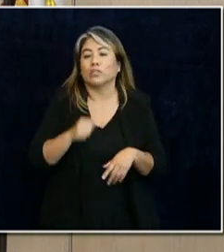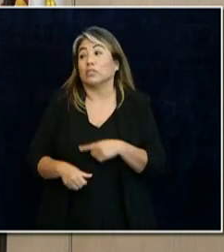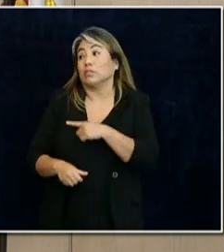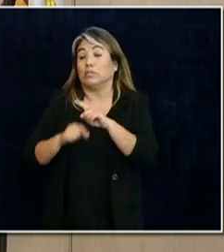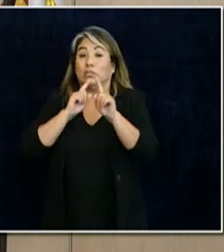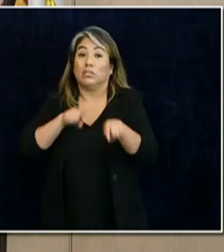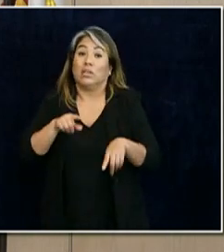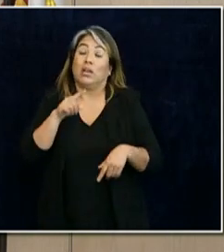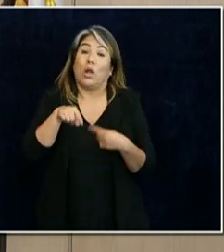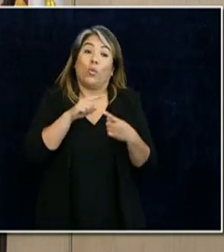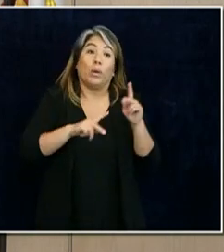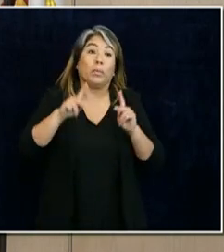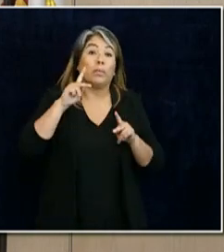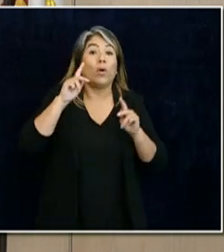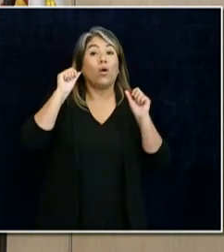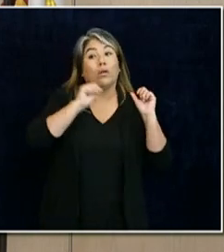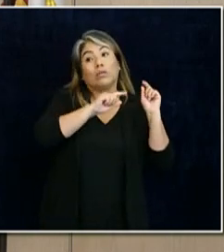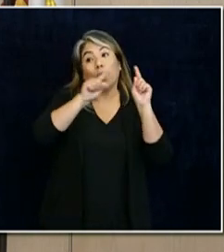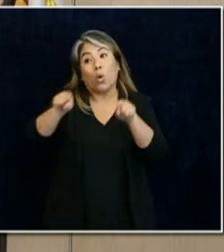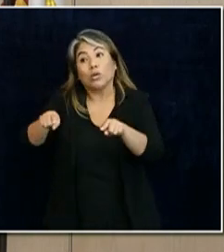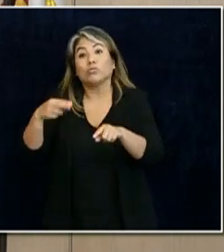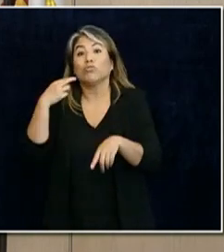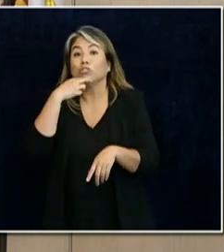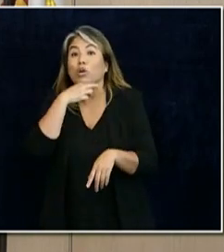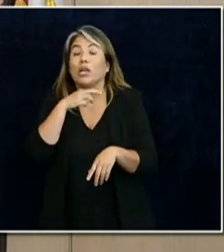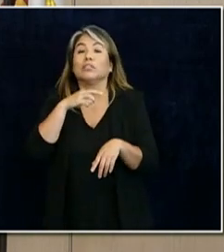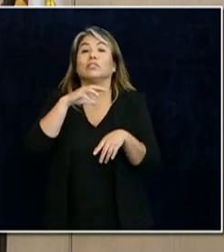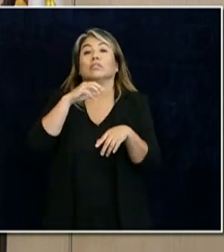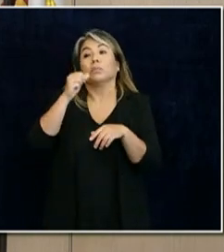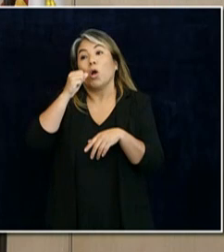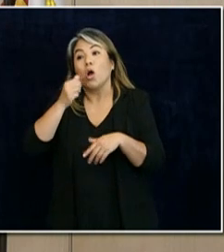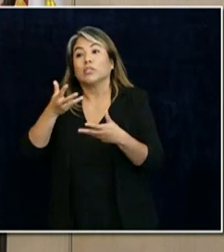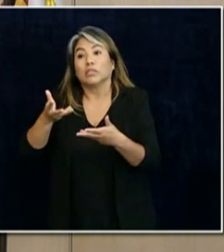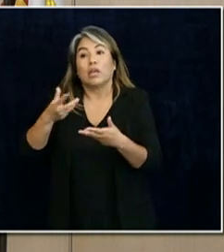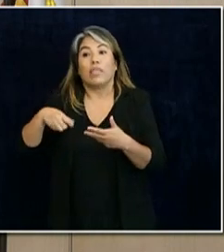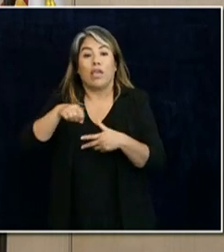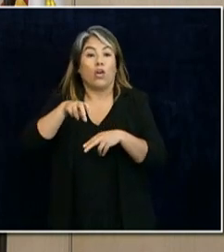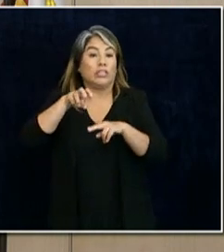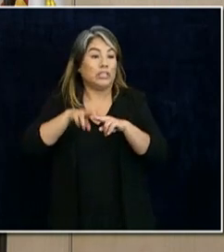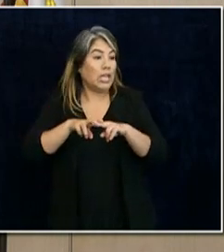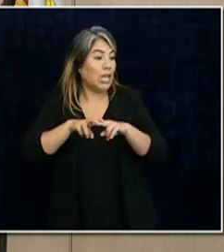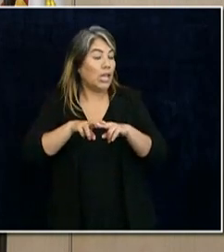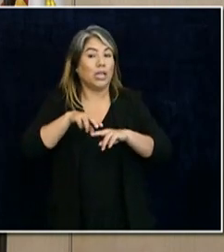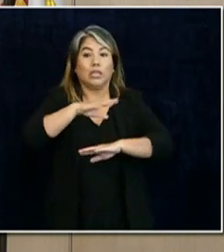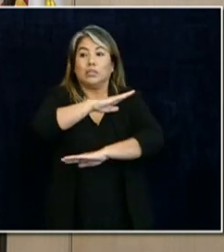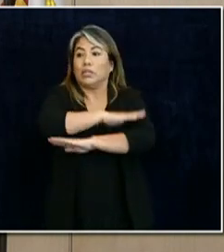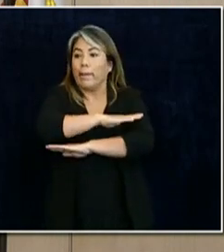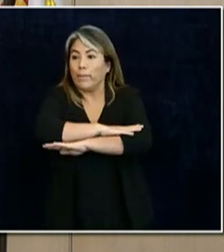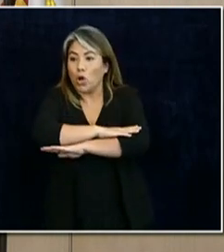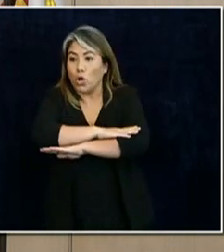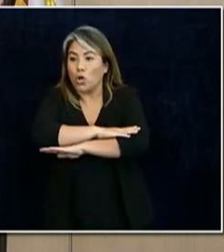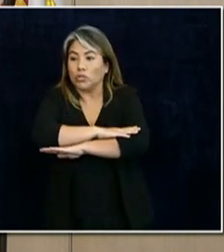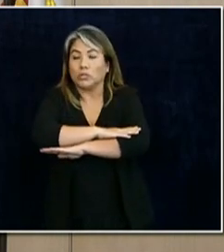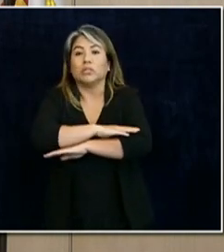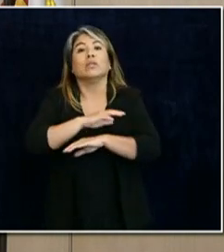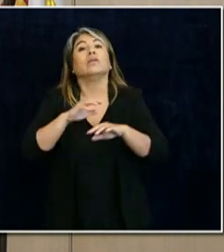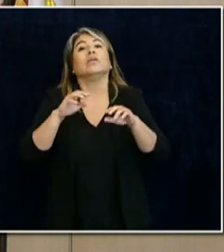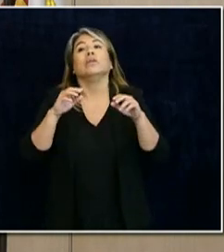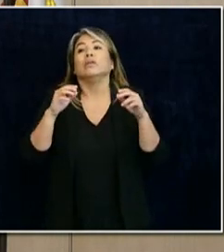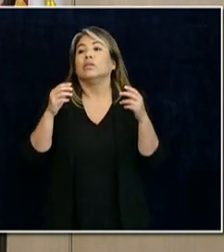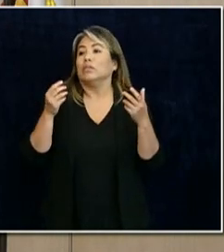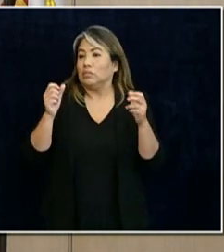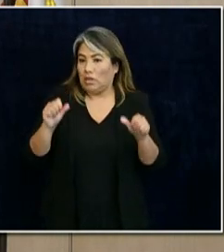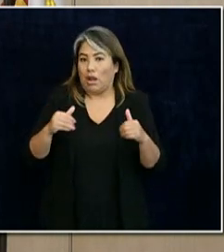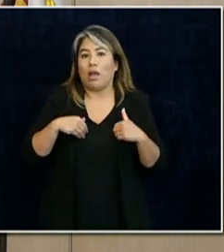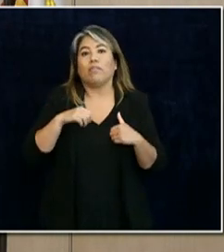are attending or going to the restaurants and bars, they are sitting at tables, and they can have